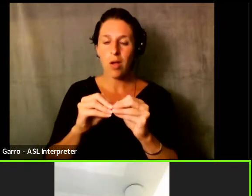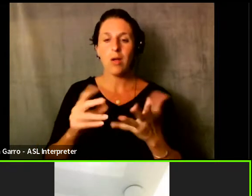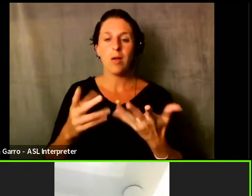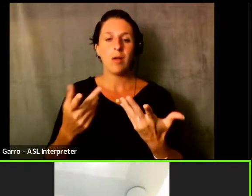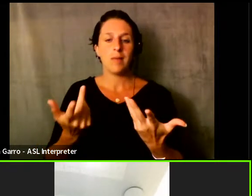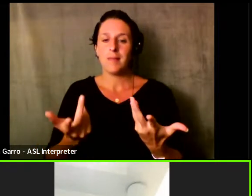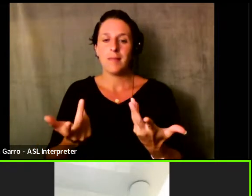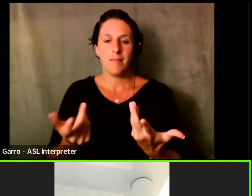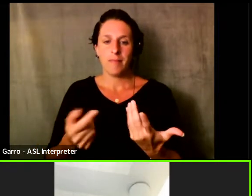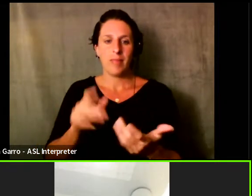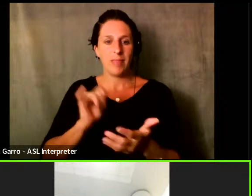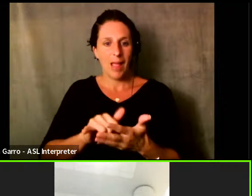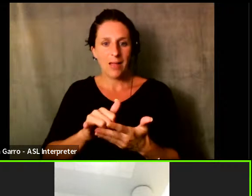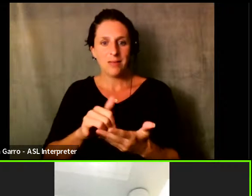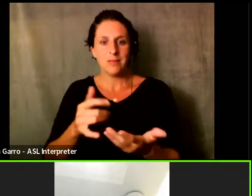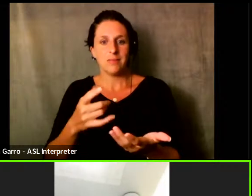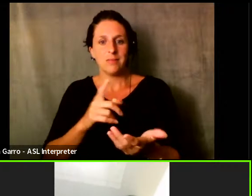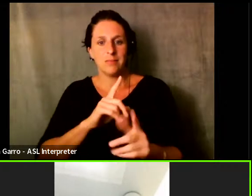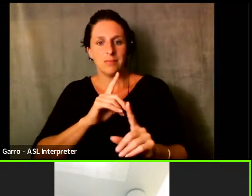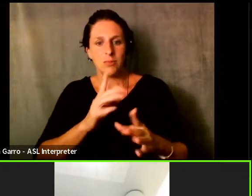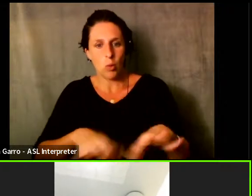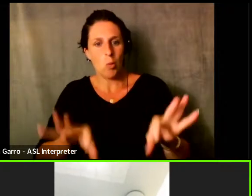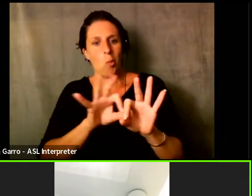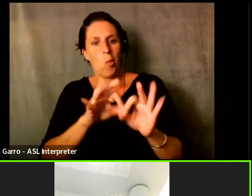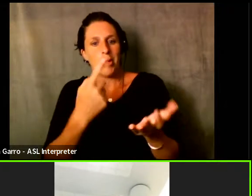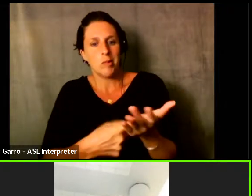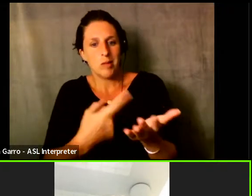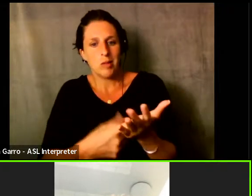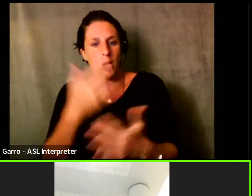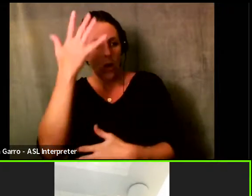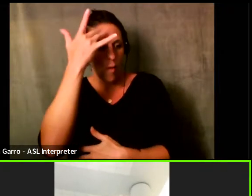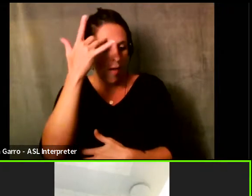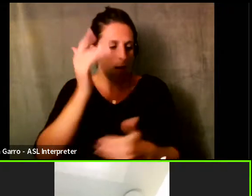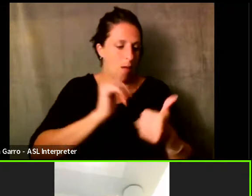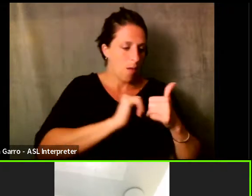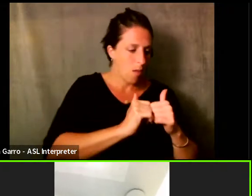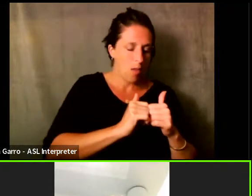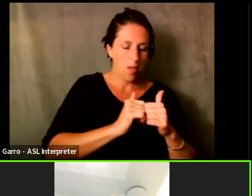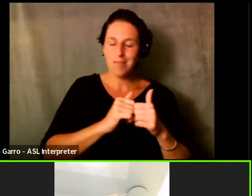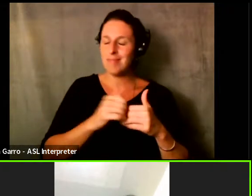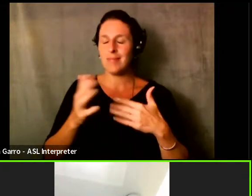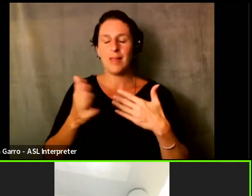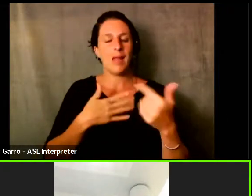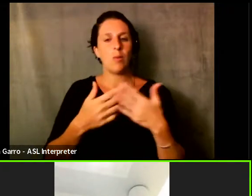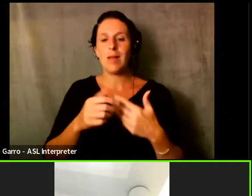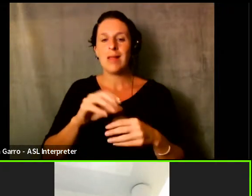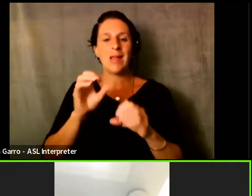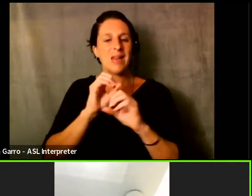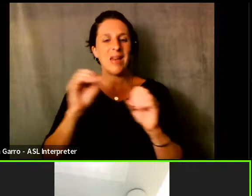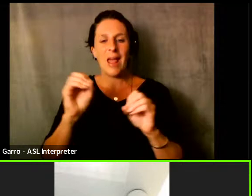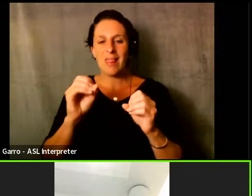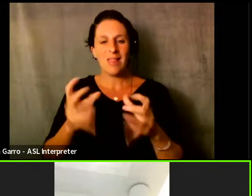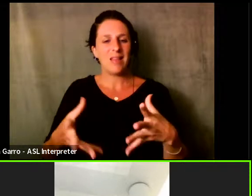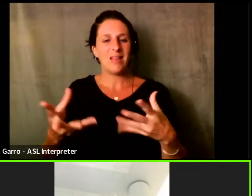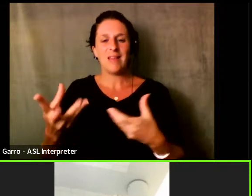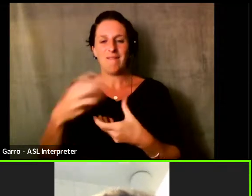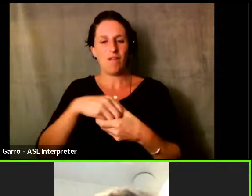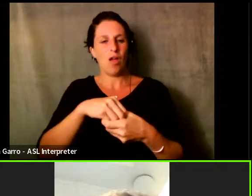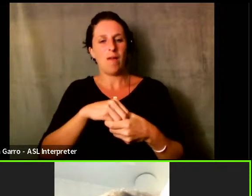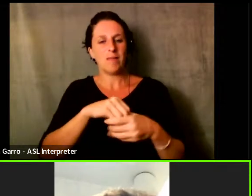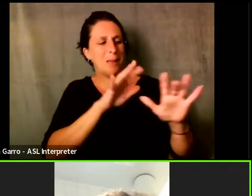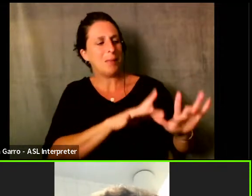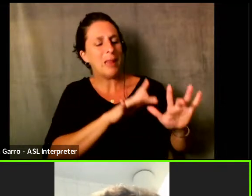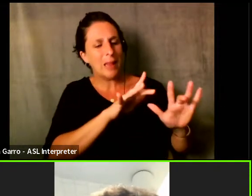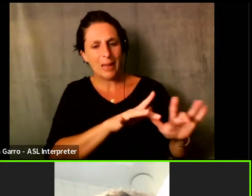the how. Anyway, none of this involves pity, blame, demonizing,